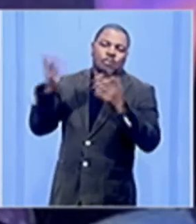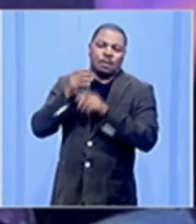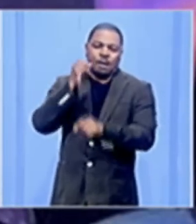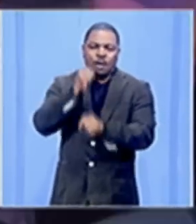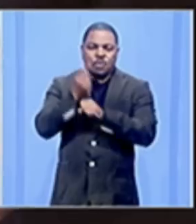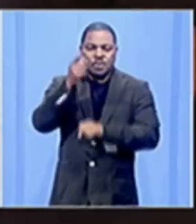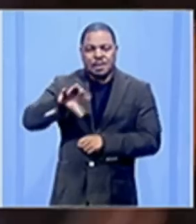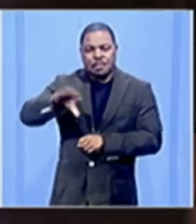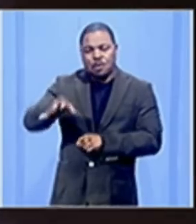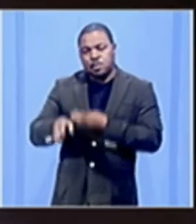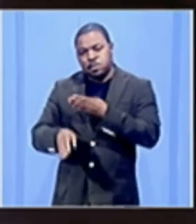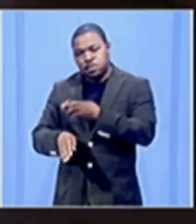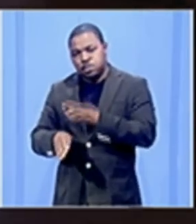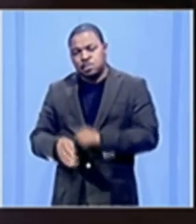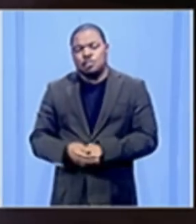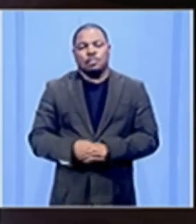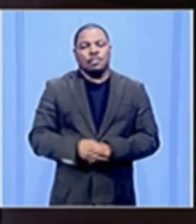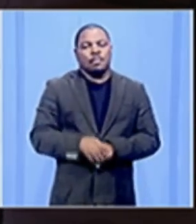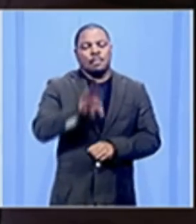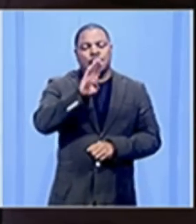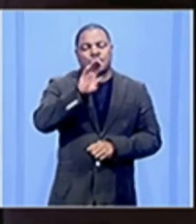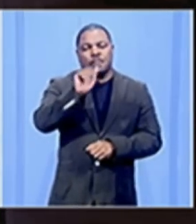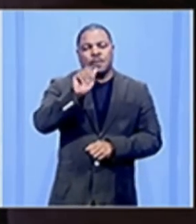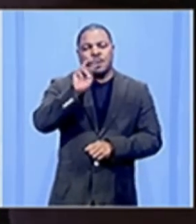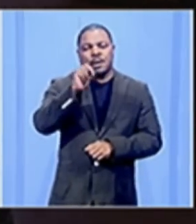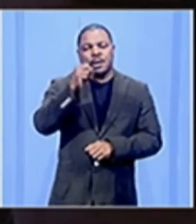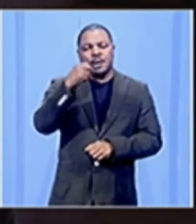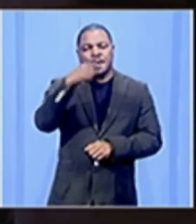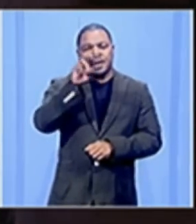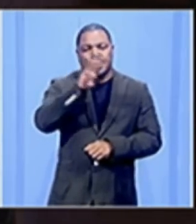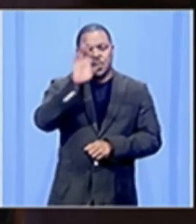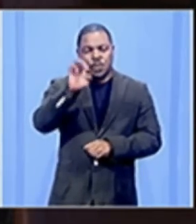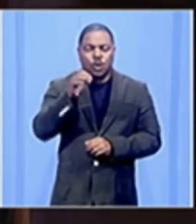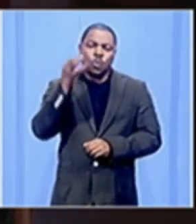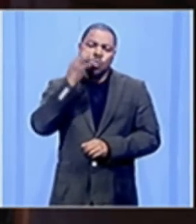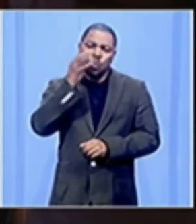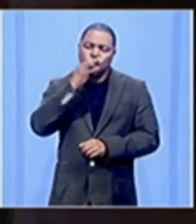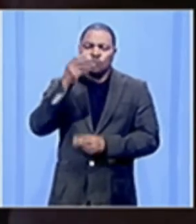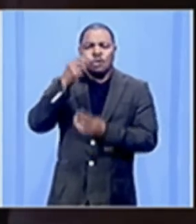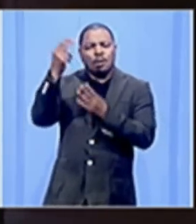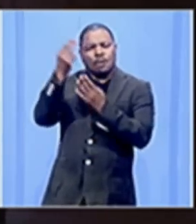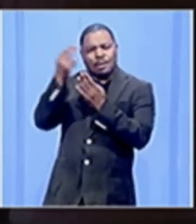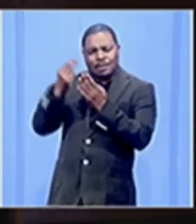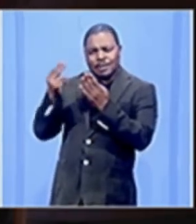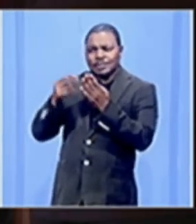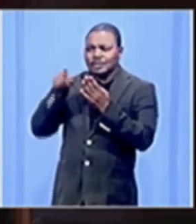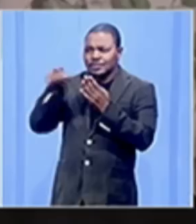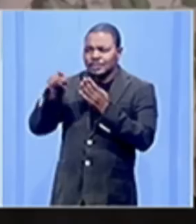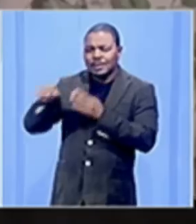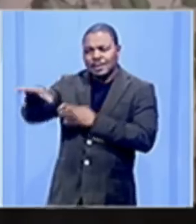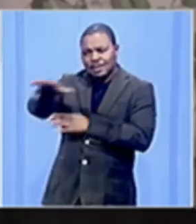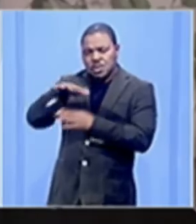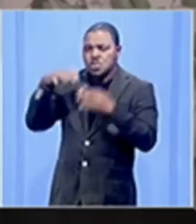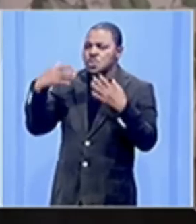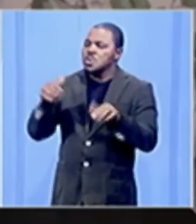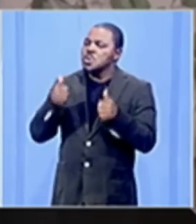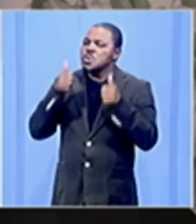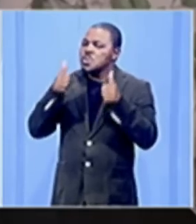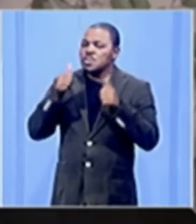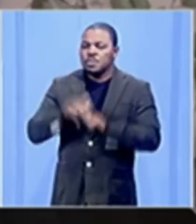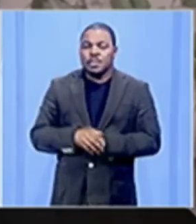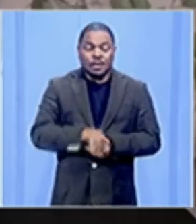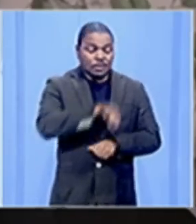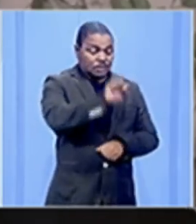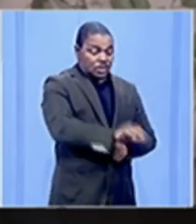Gauteng. Bangiwe ka Jobela a re industry ya tsa botaki e mo diatleng tse di siameng. Bana ba Afrika Borwa ba na